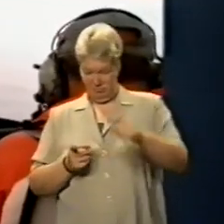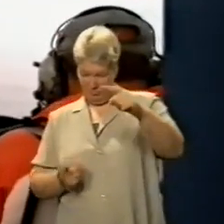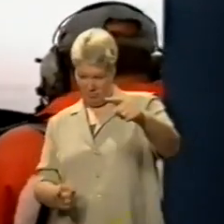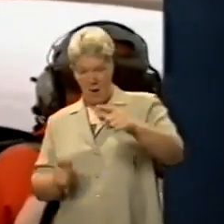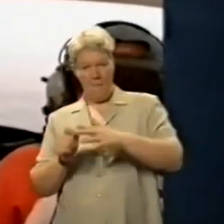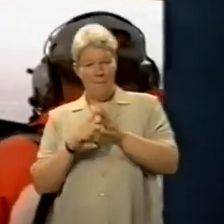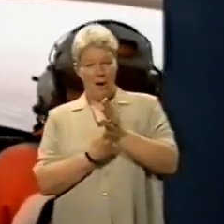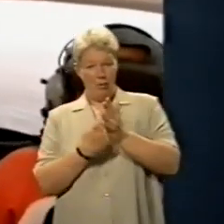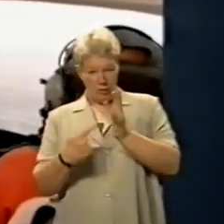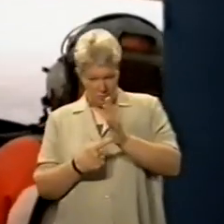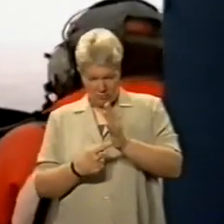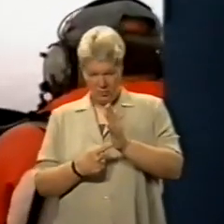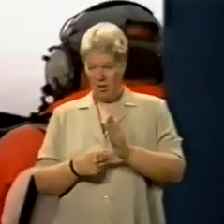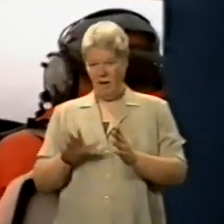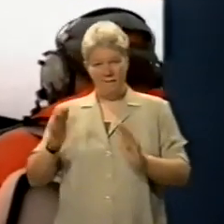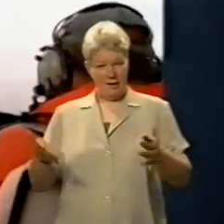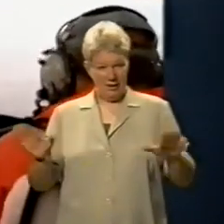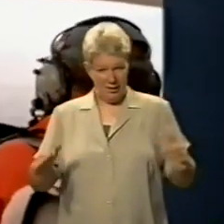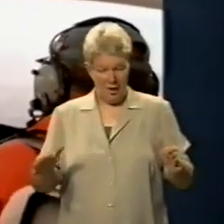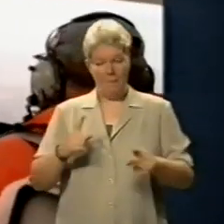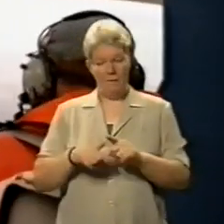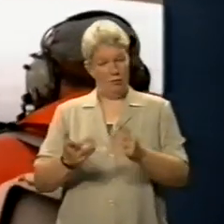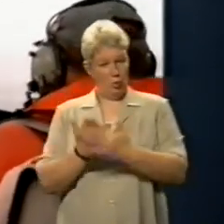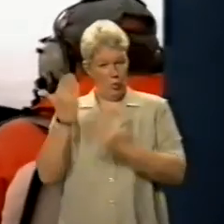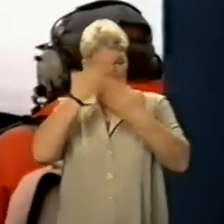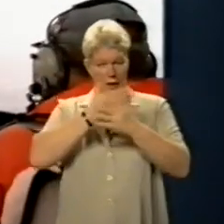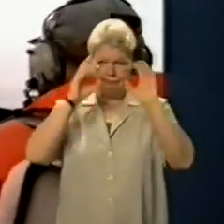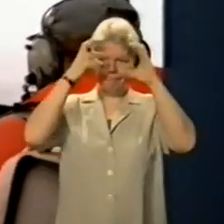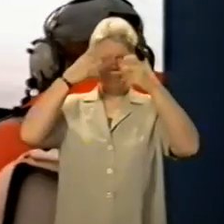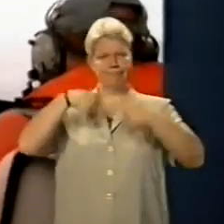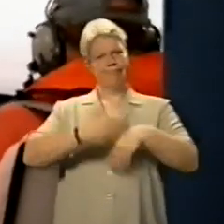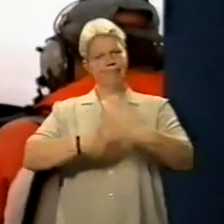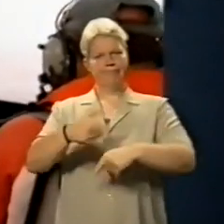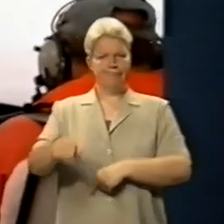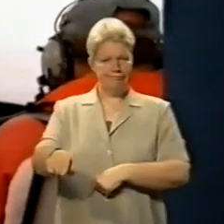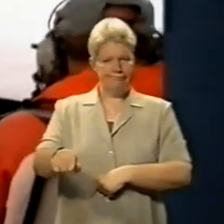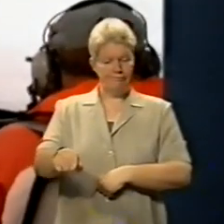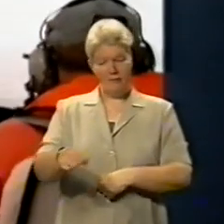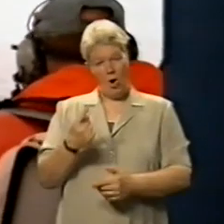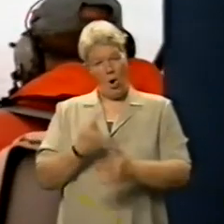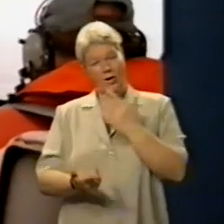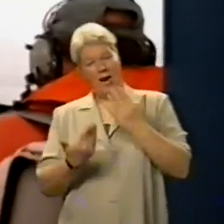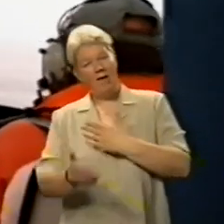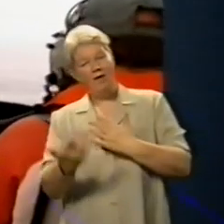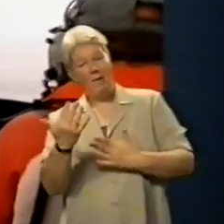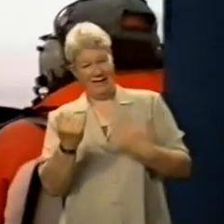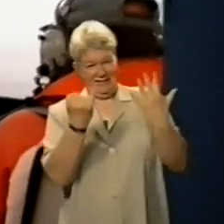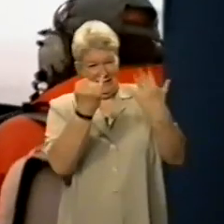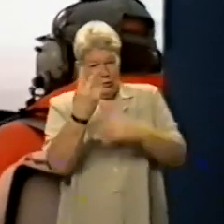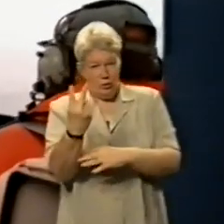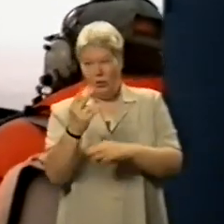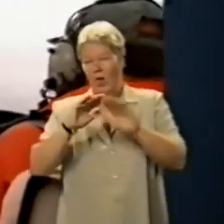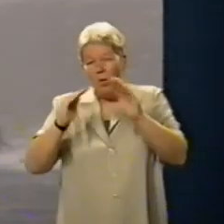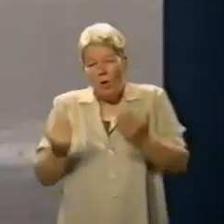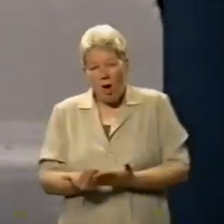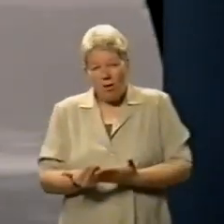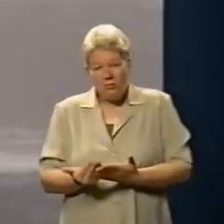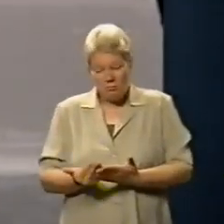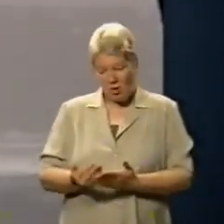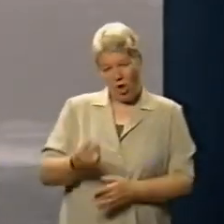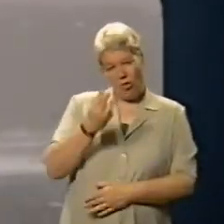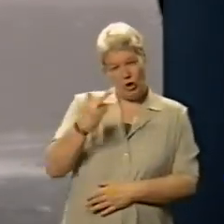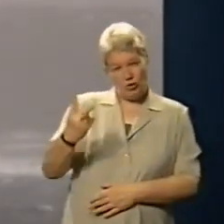flightless one, and it's also nocturnal. There are only 62 of these birds left in the whole world, and half of them live on